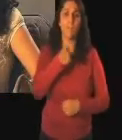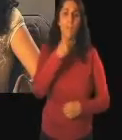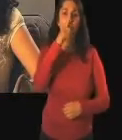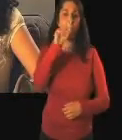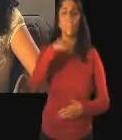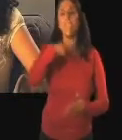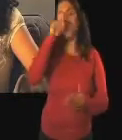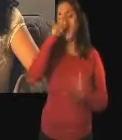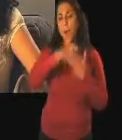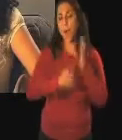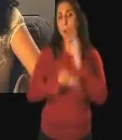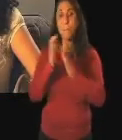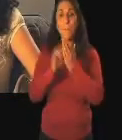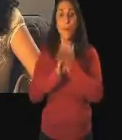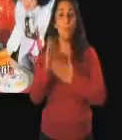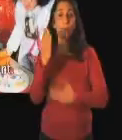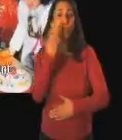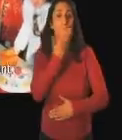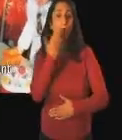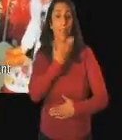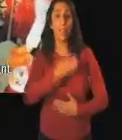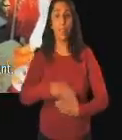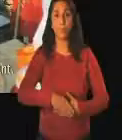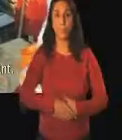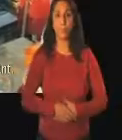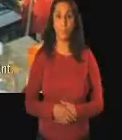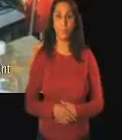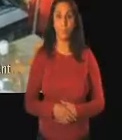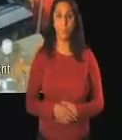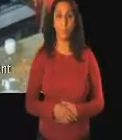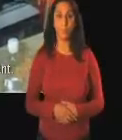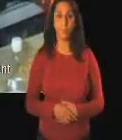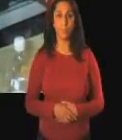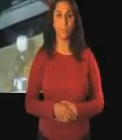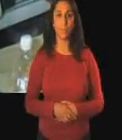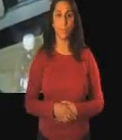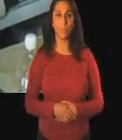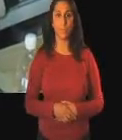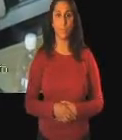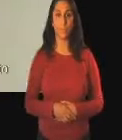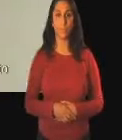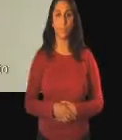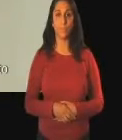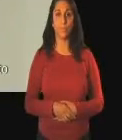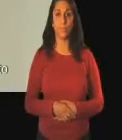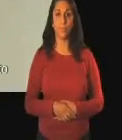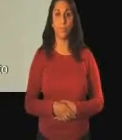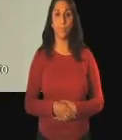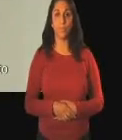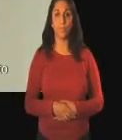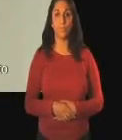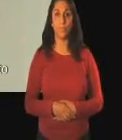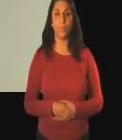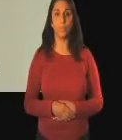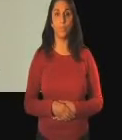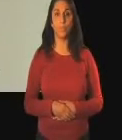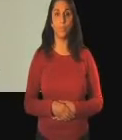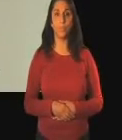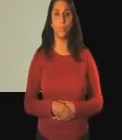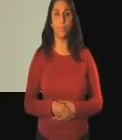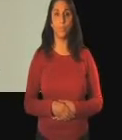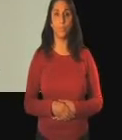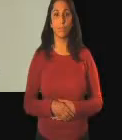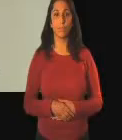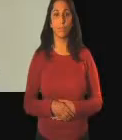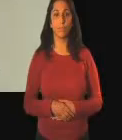hard because I had to rely on my regular A teaching assistant which is why I decided to go to